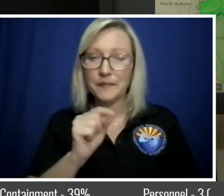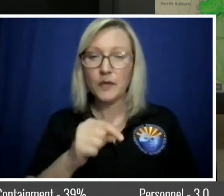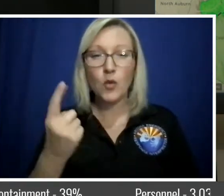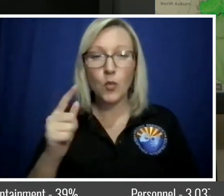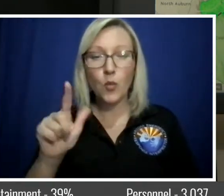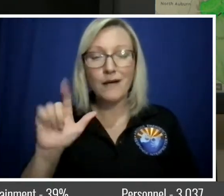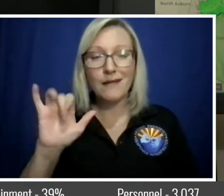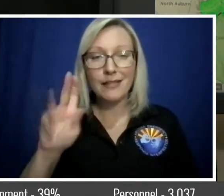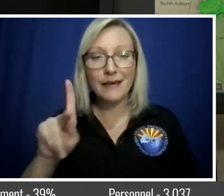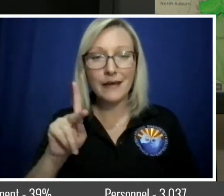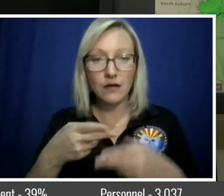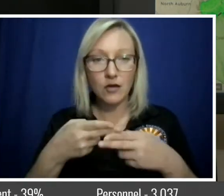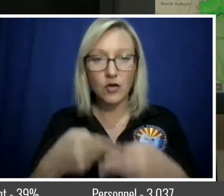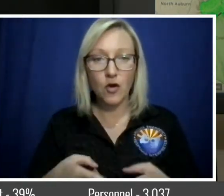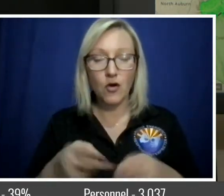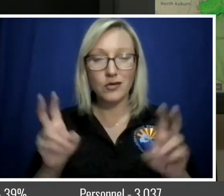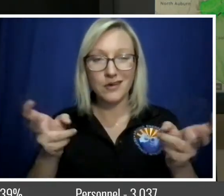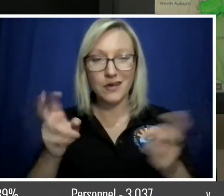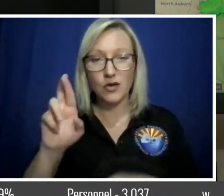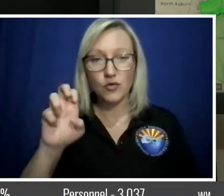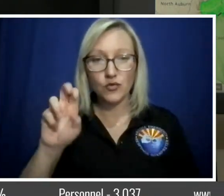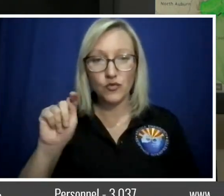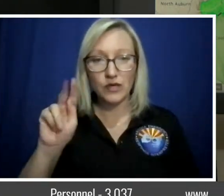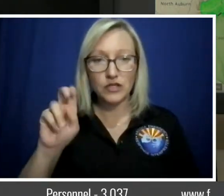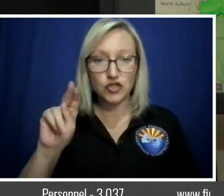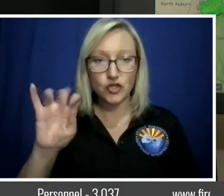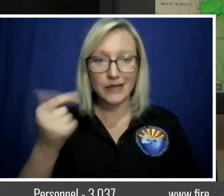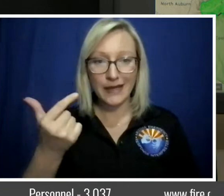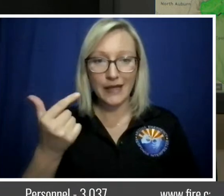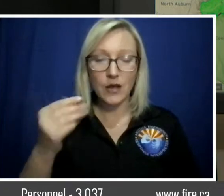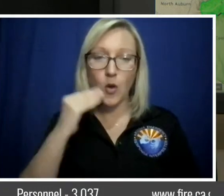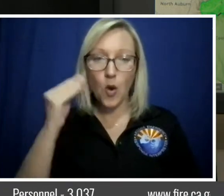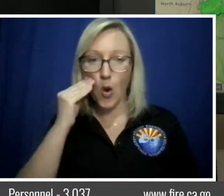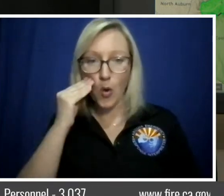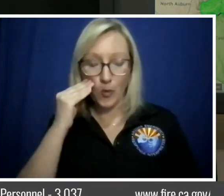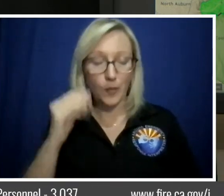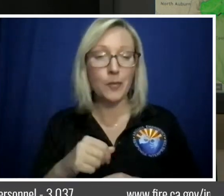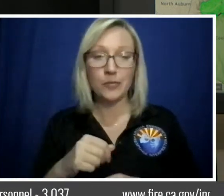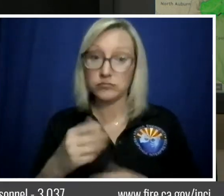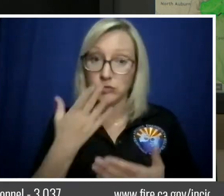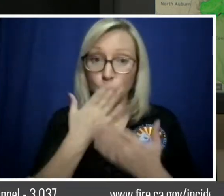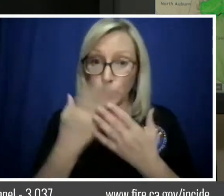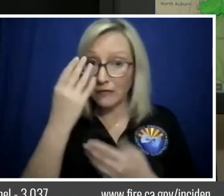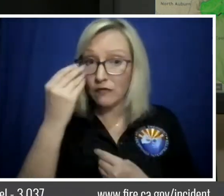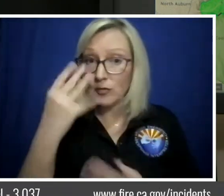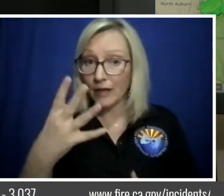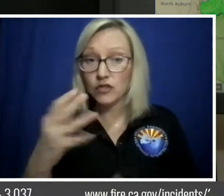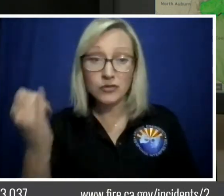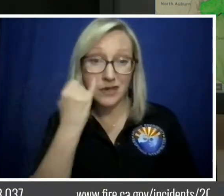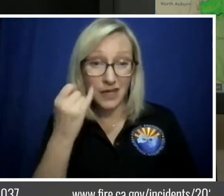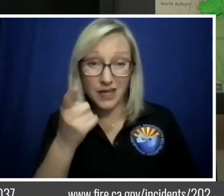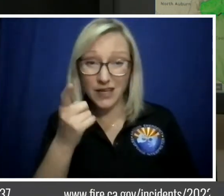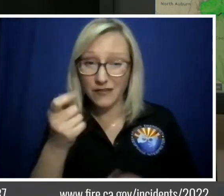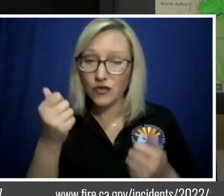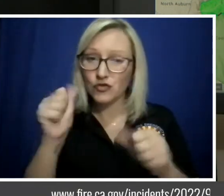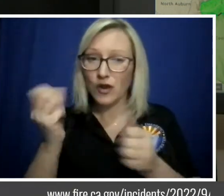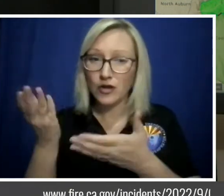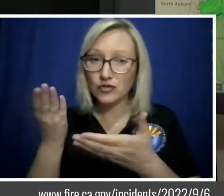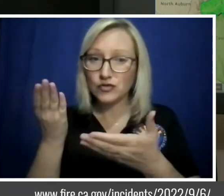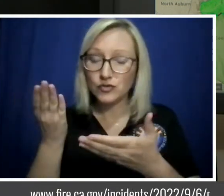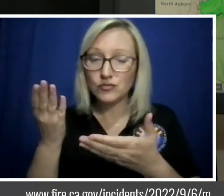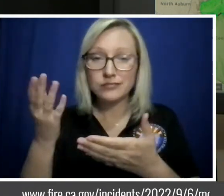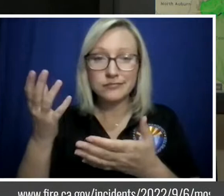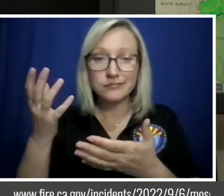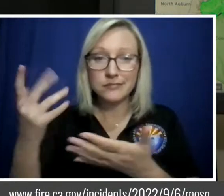Returning Home from the county, and that is, it's got some good info in there. If you are trying to get your animals back from Animal Control,